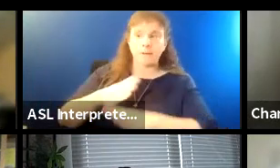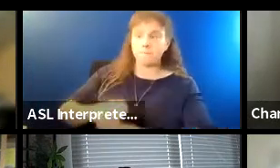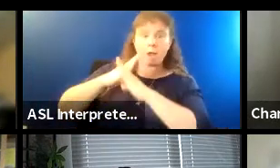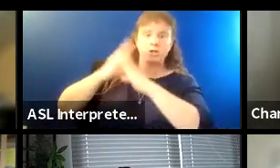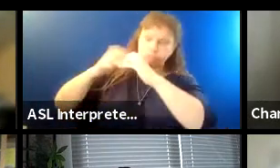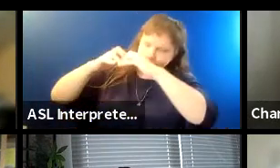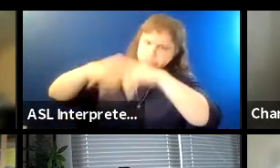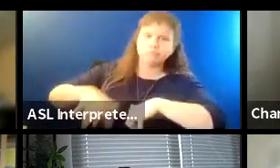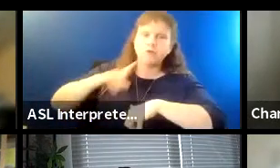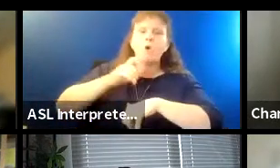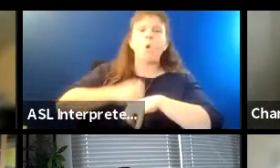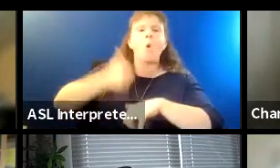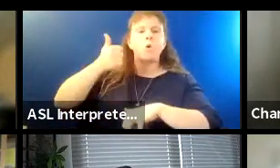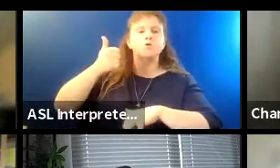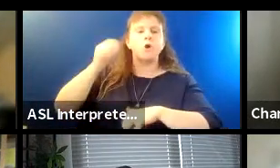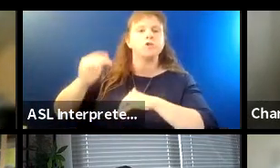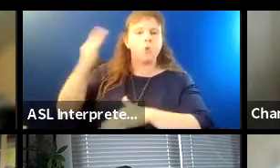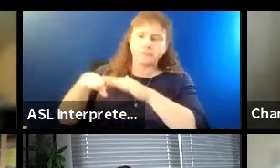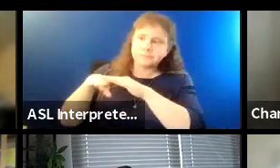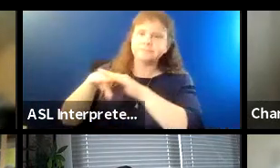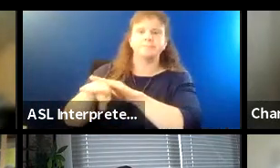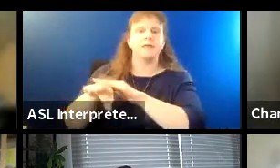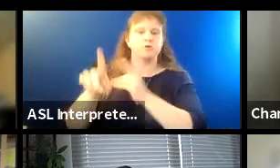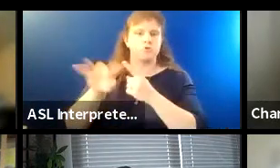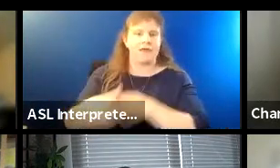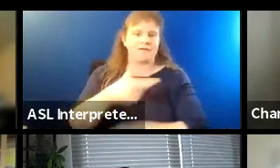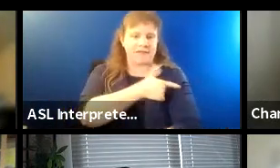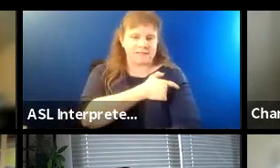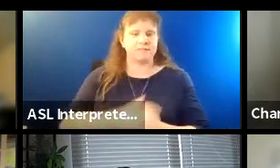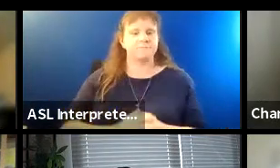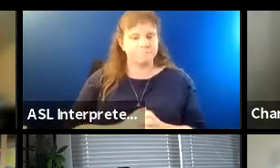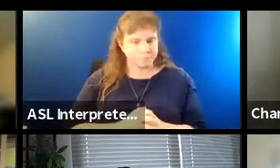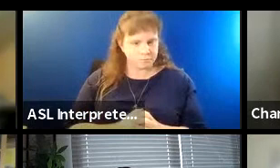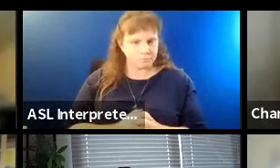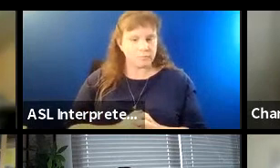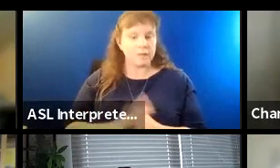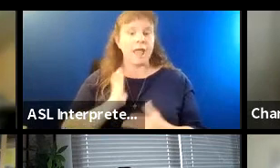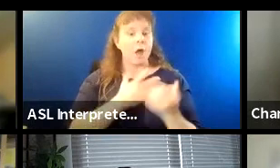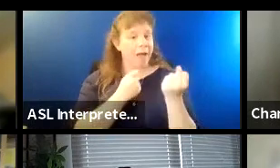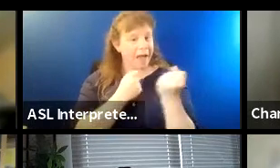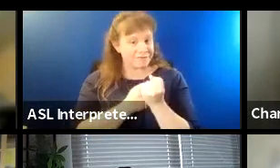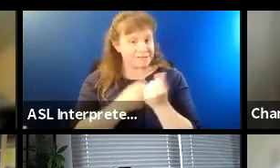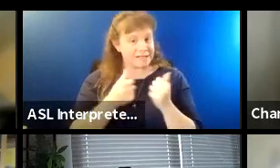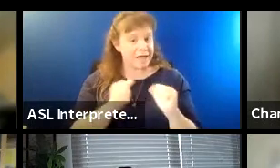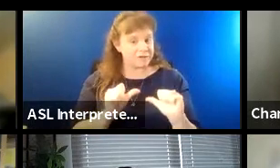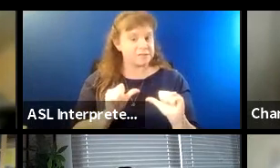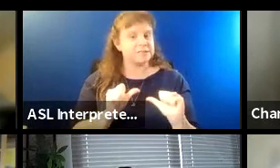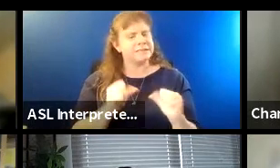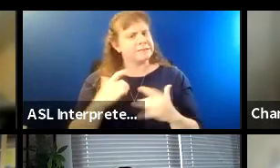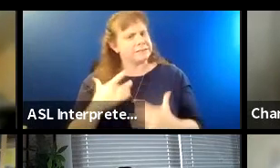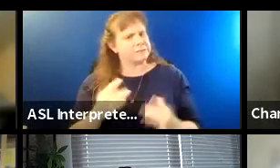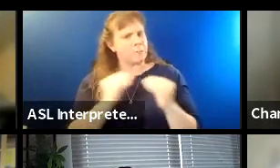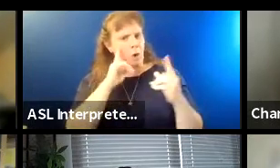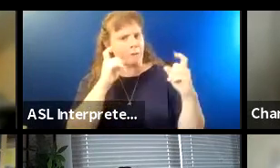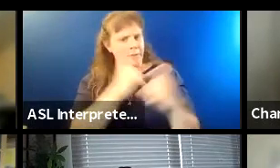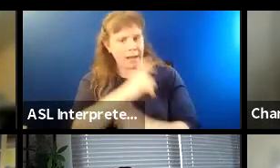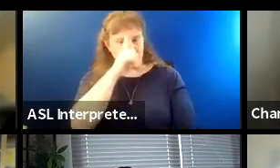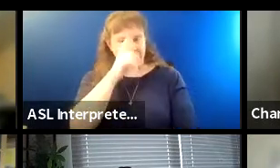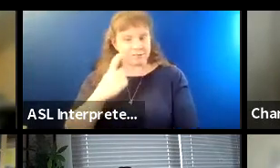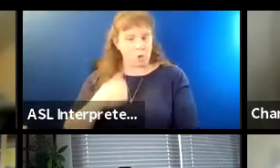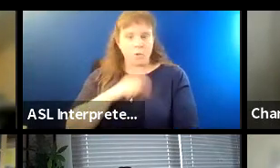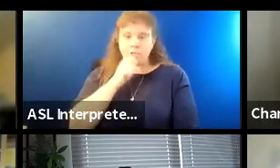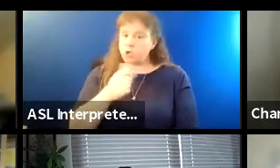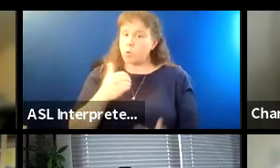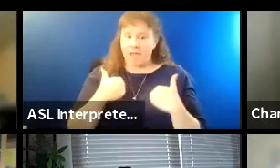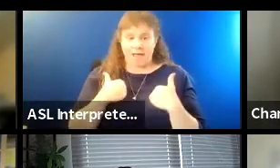vaccine. Our advocacy efforts, as others have noted, were complicated and continue to be complicated by our inability to get